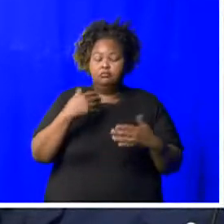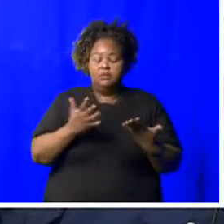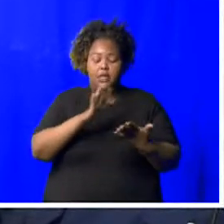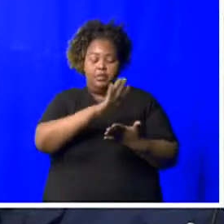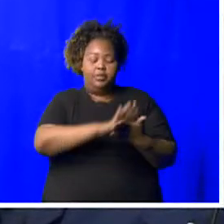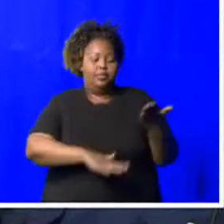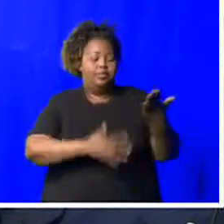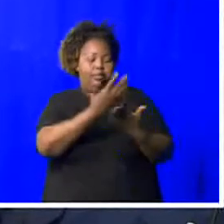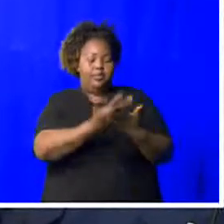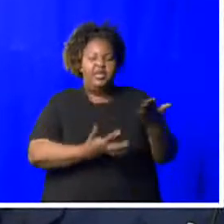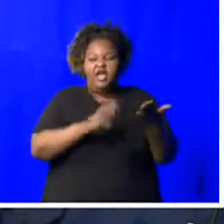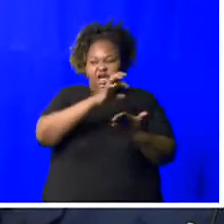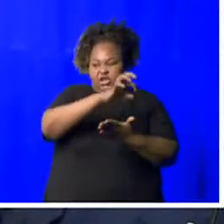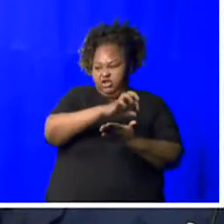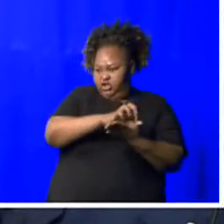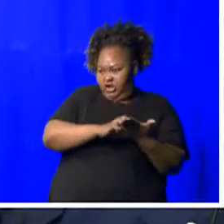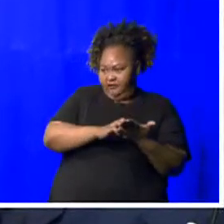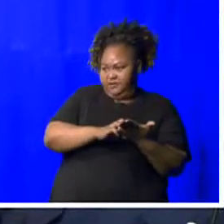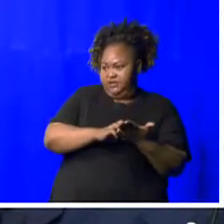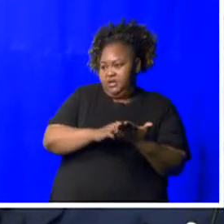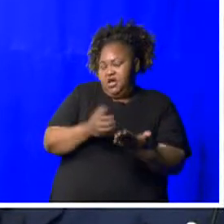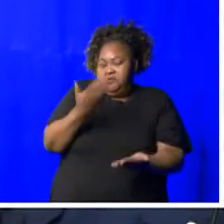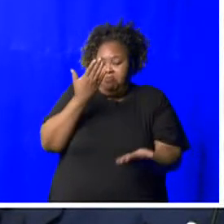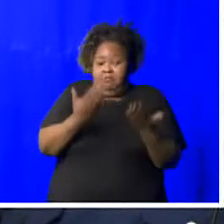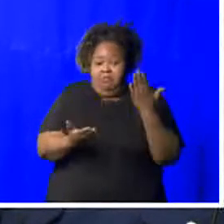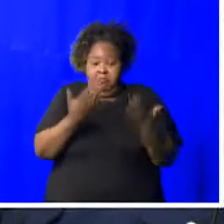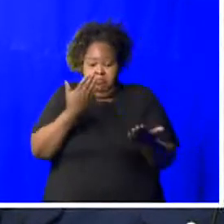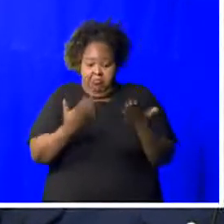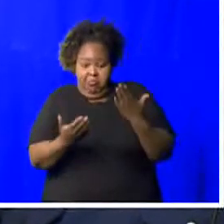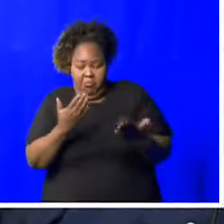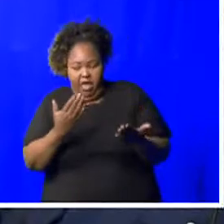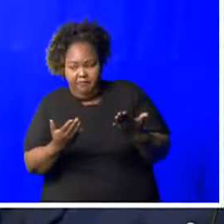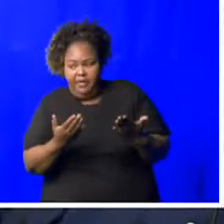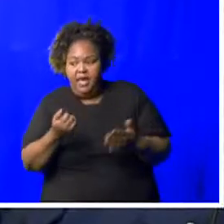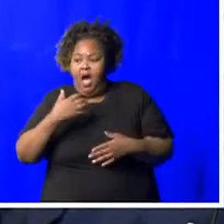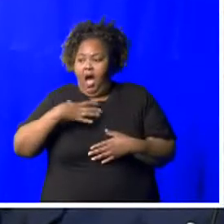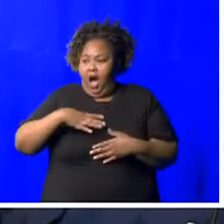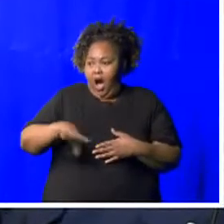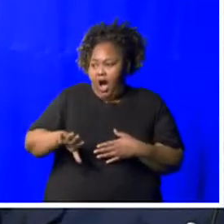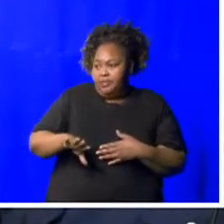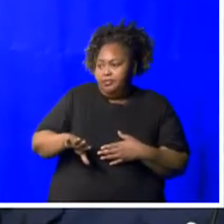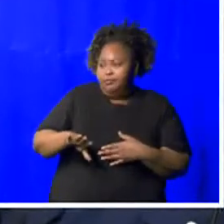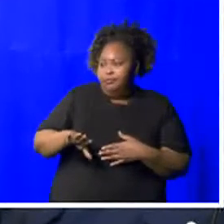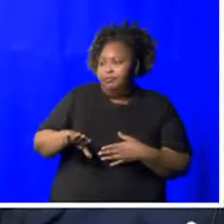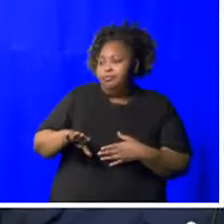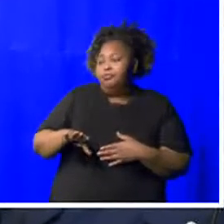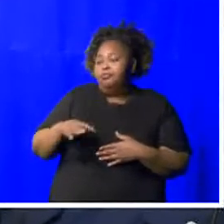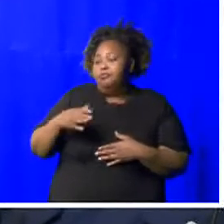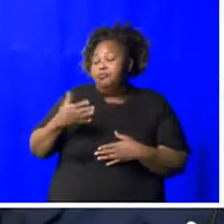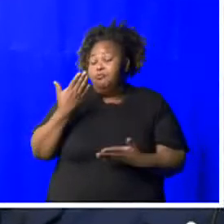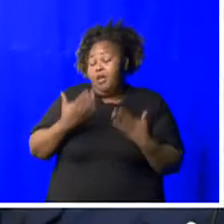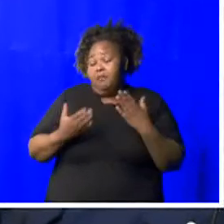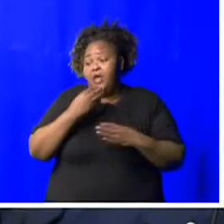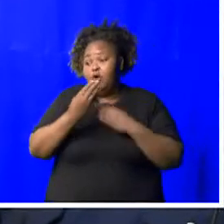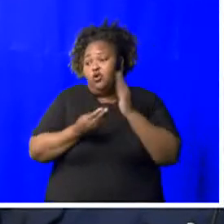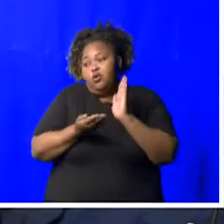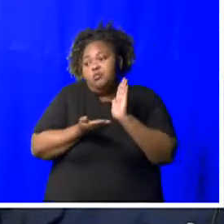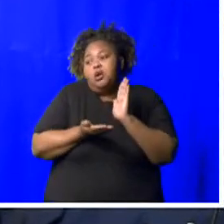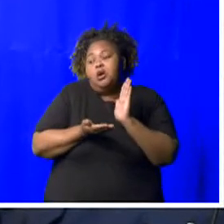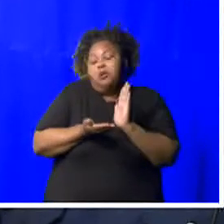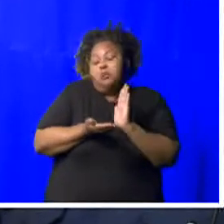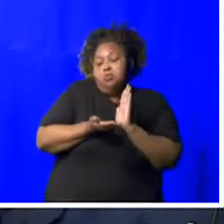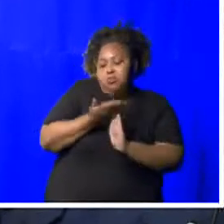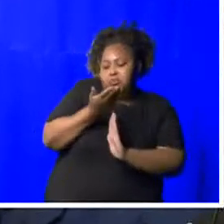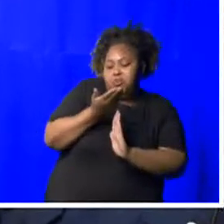projected from these projects and could be much lower or higher. Our current growth is about 5%. But if we use